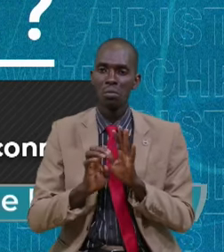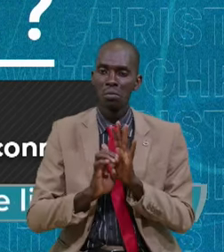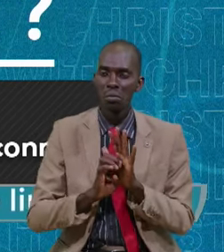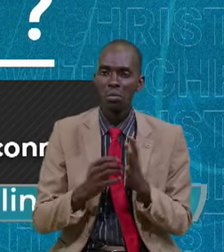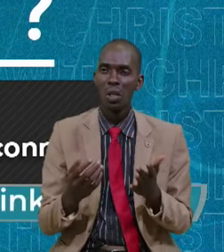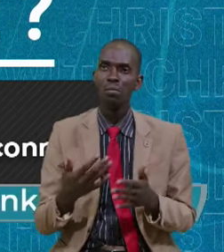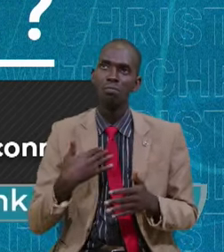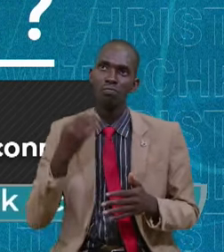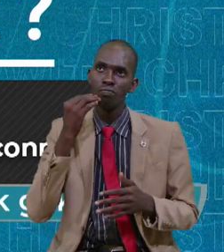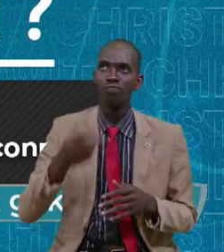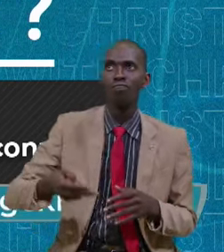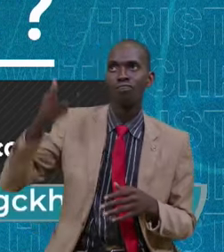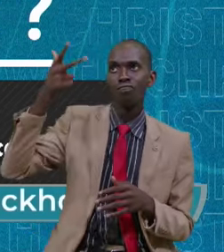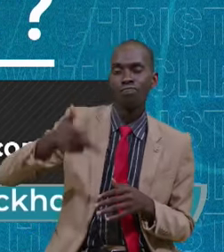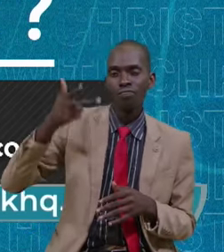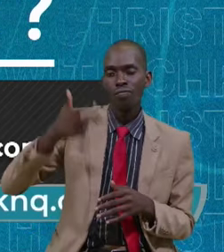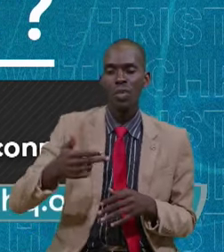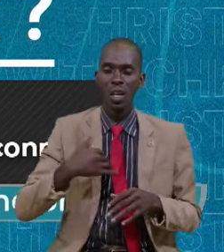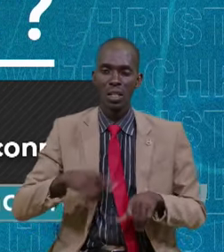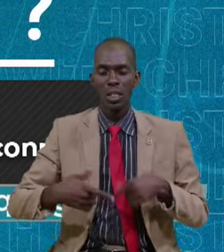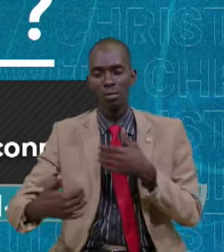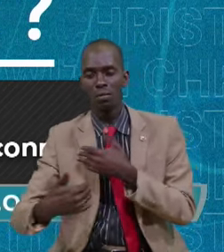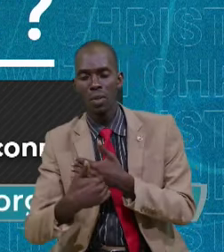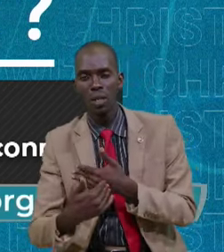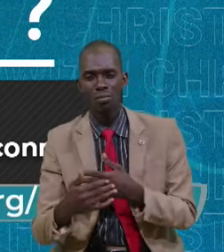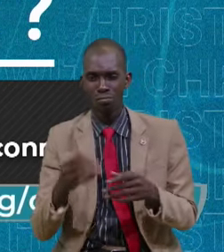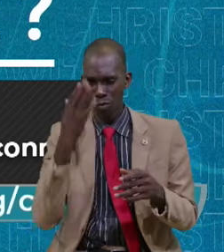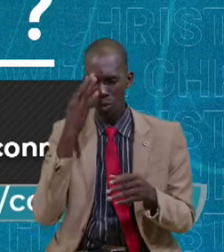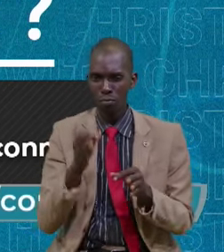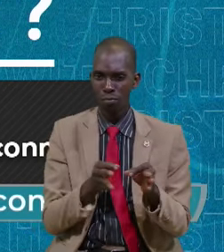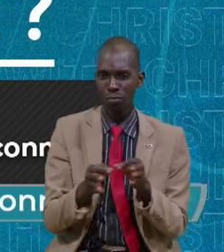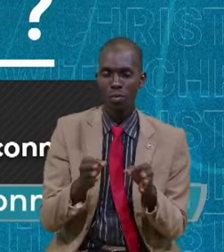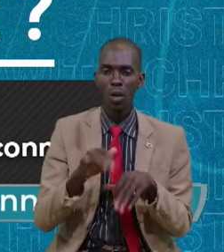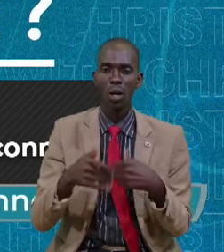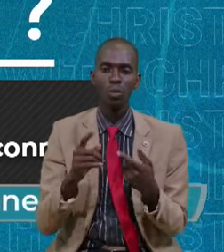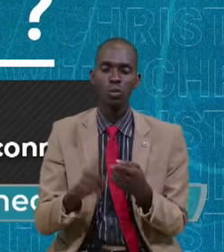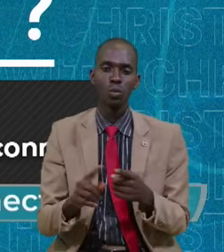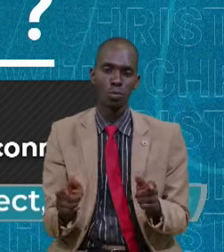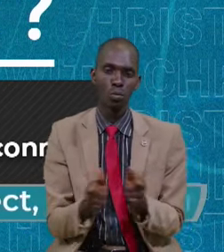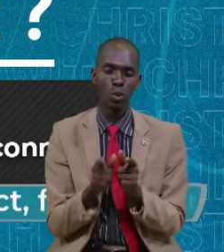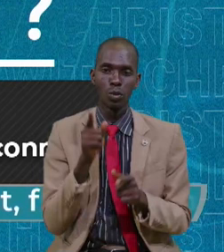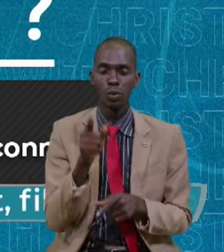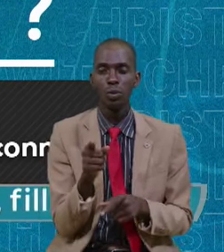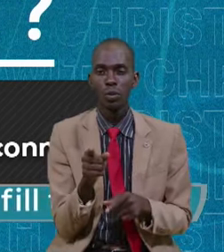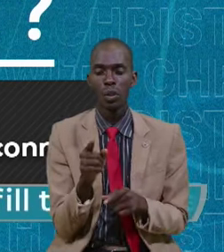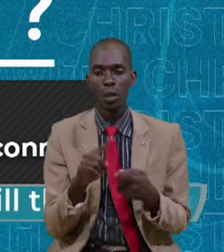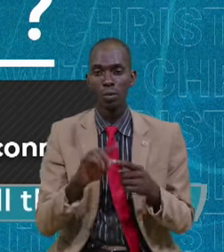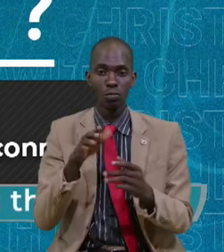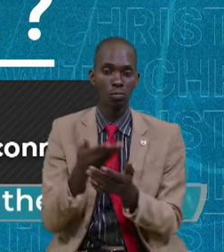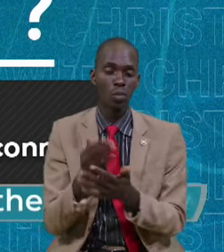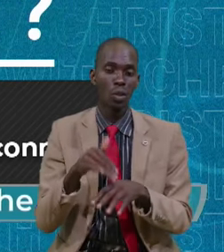you are behind. Please give all those details in order to help you in